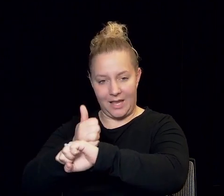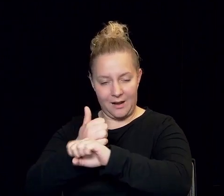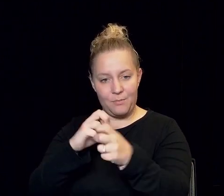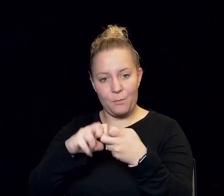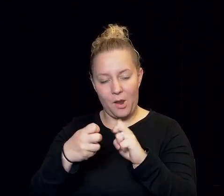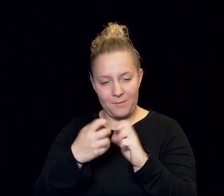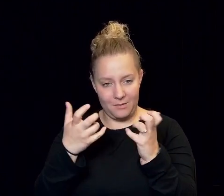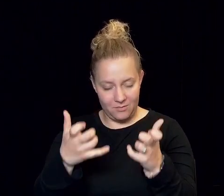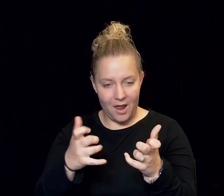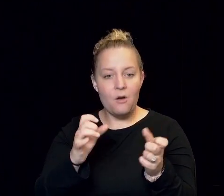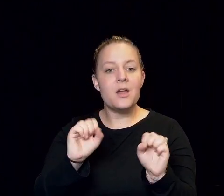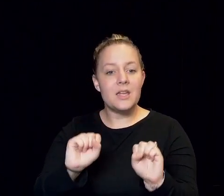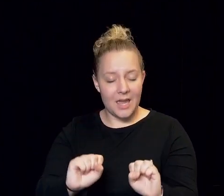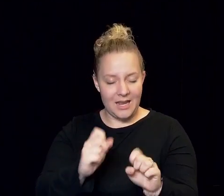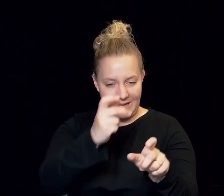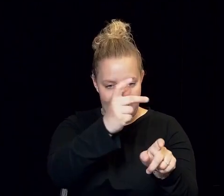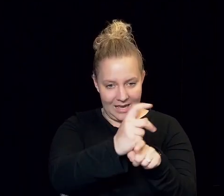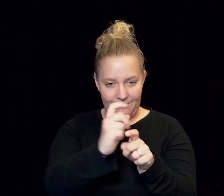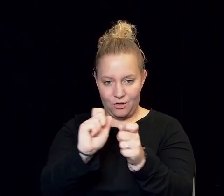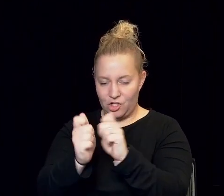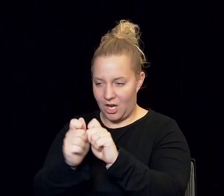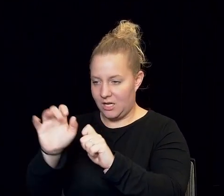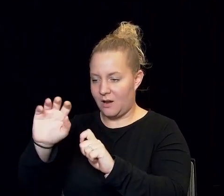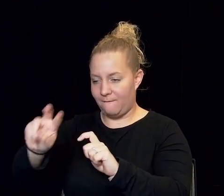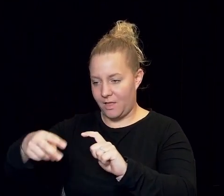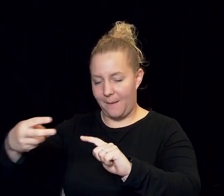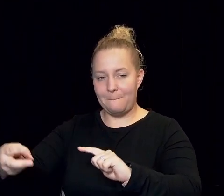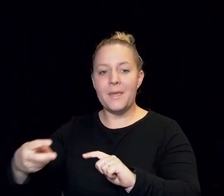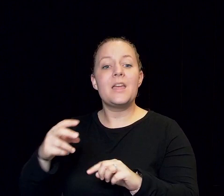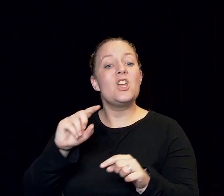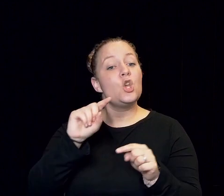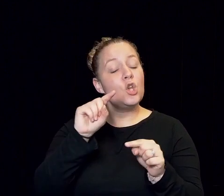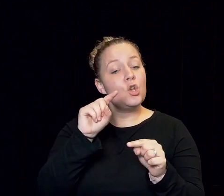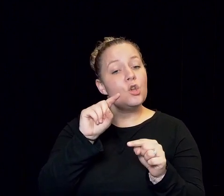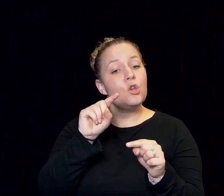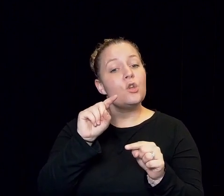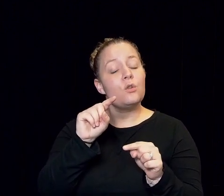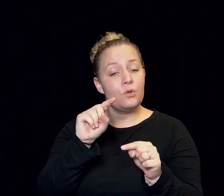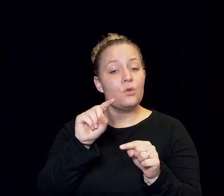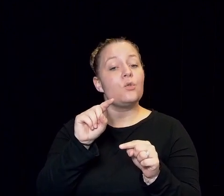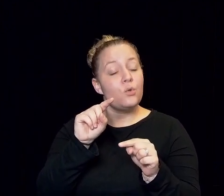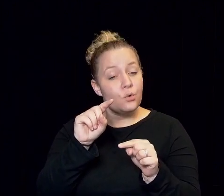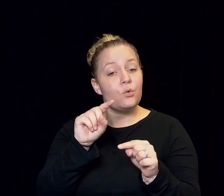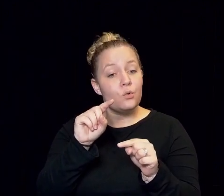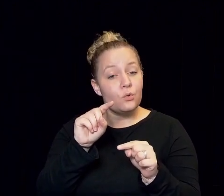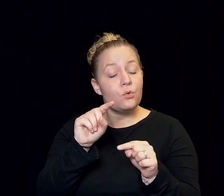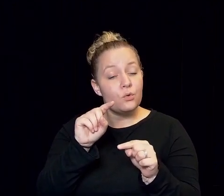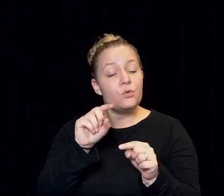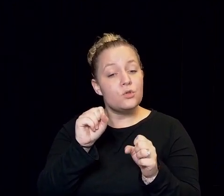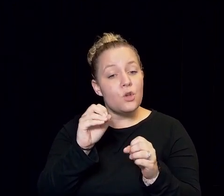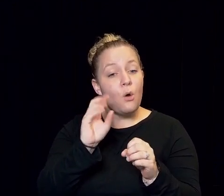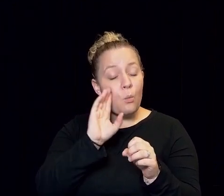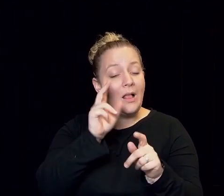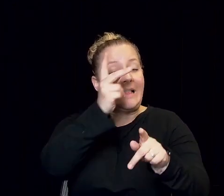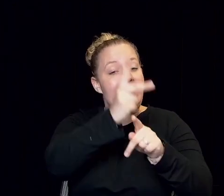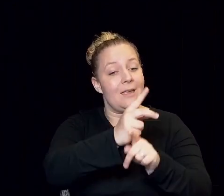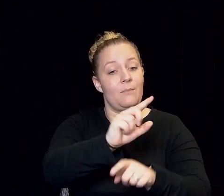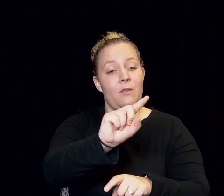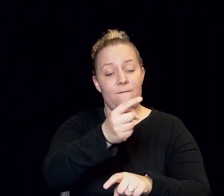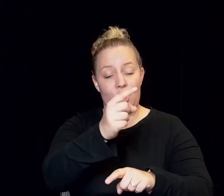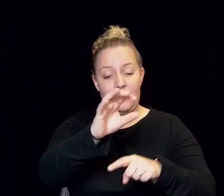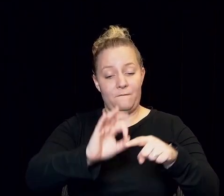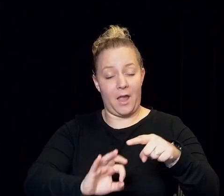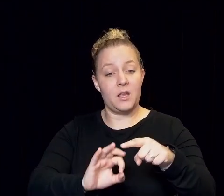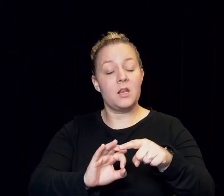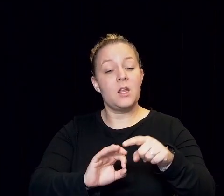can go ahead and keep, change, flip. You cannot have any mixed numbers inside of, or whenever we're dividing fractions. So I'm going to keep the first fraction. I